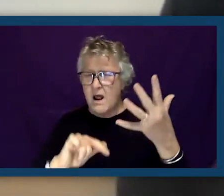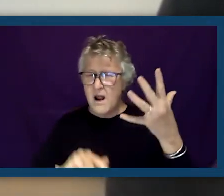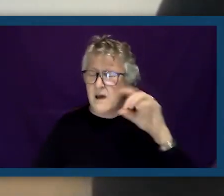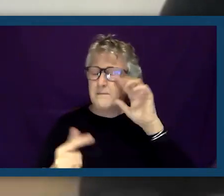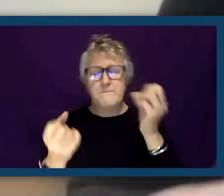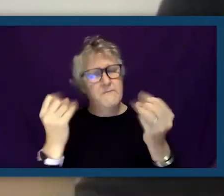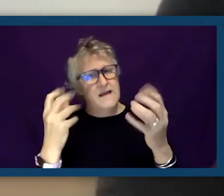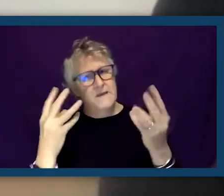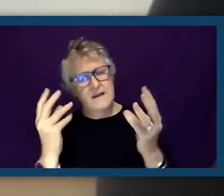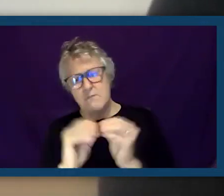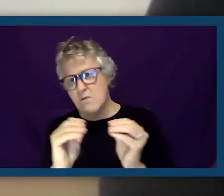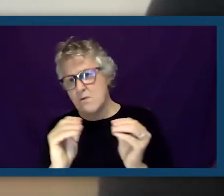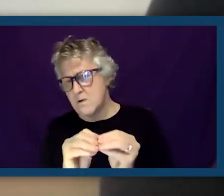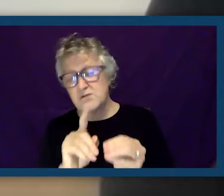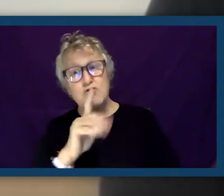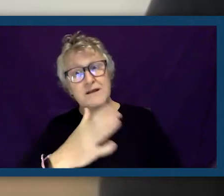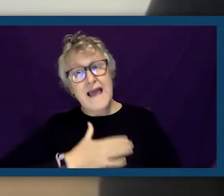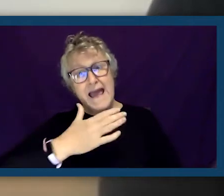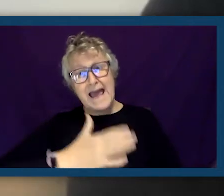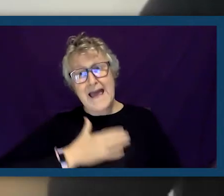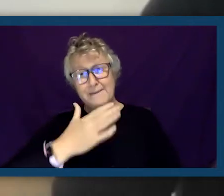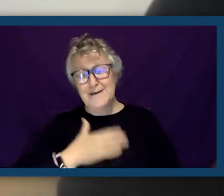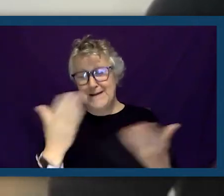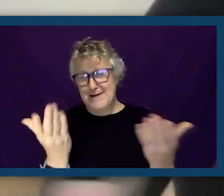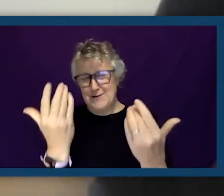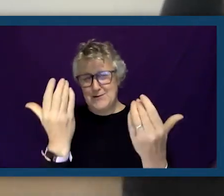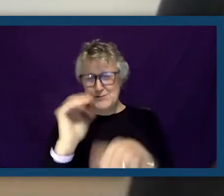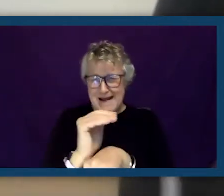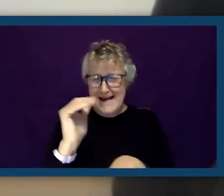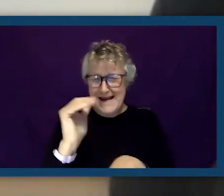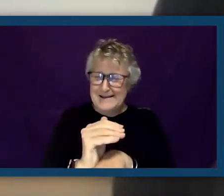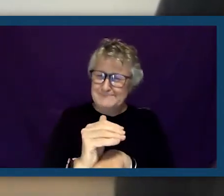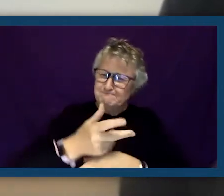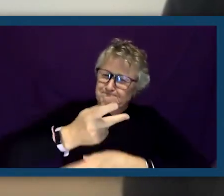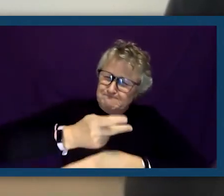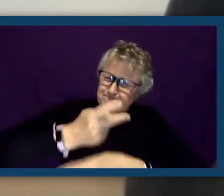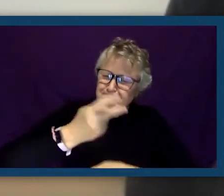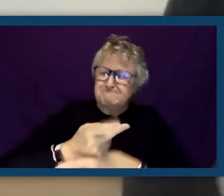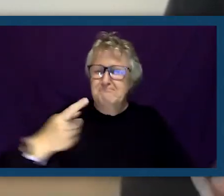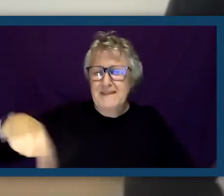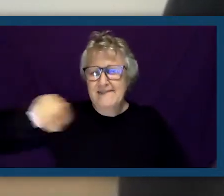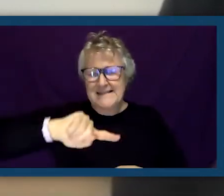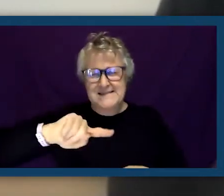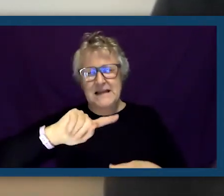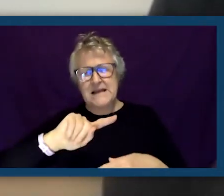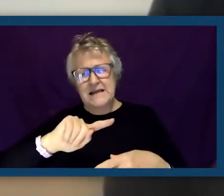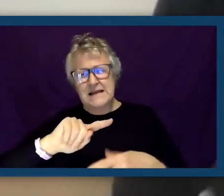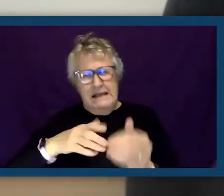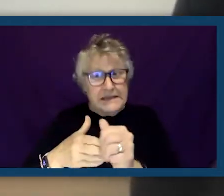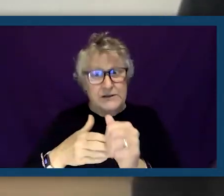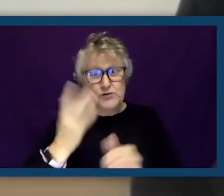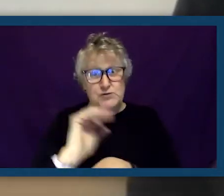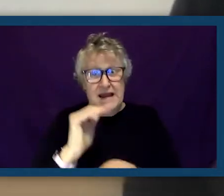really happy to be here moderating this amazing group of community leaders who have been on the ground within